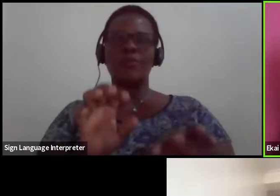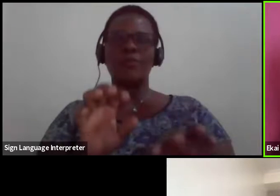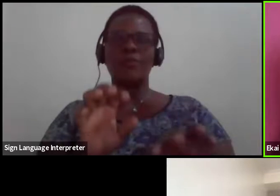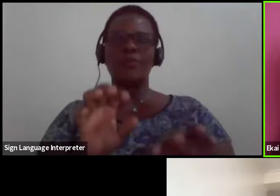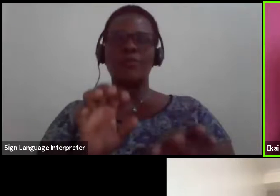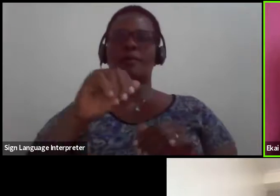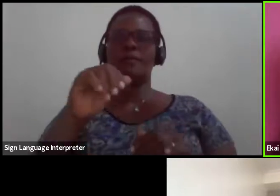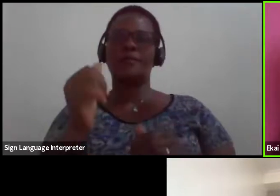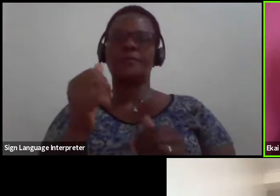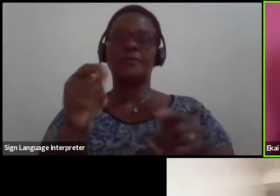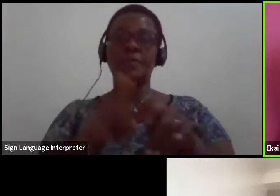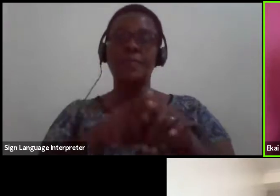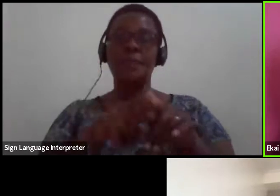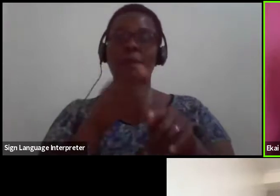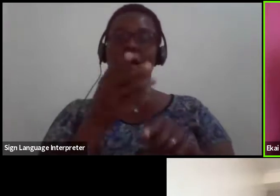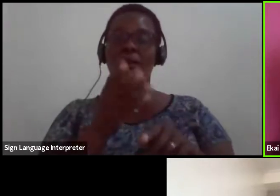in